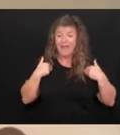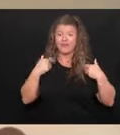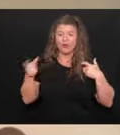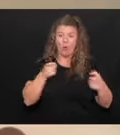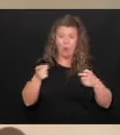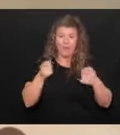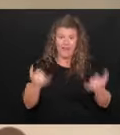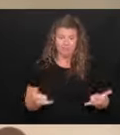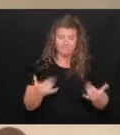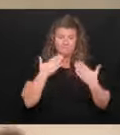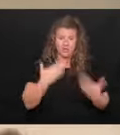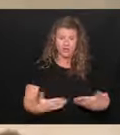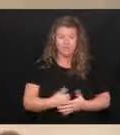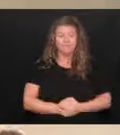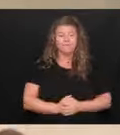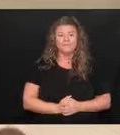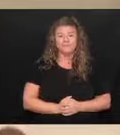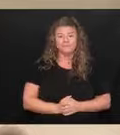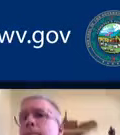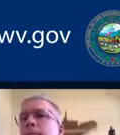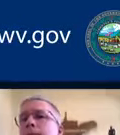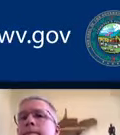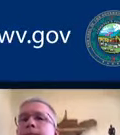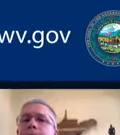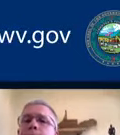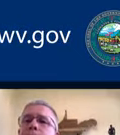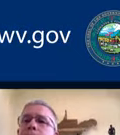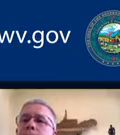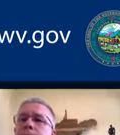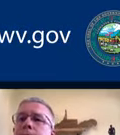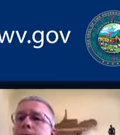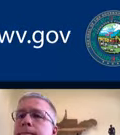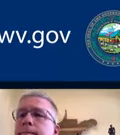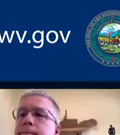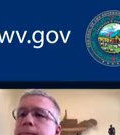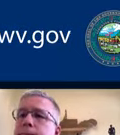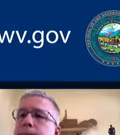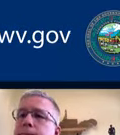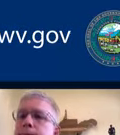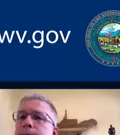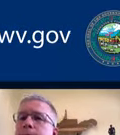of. Thank you. Thank you, sir. Next to Secretary Bill Crouch with the DHHR.